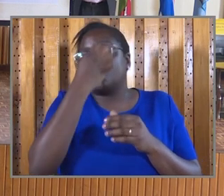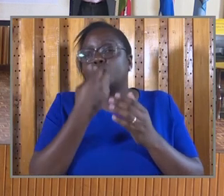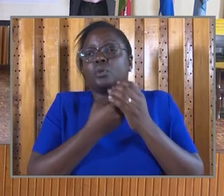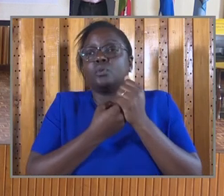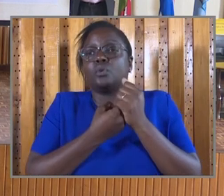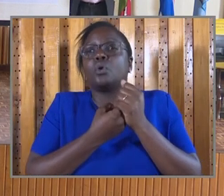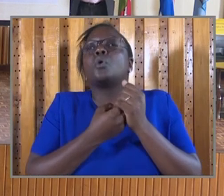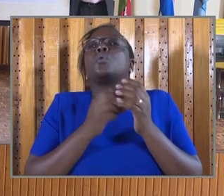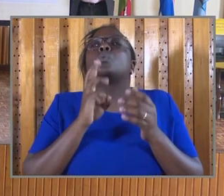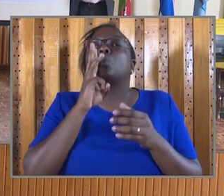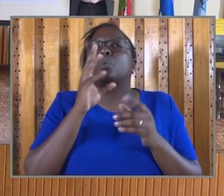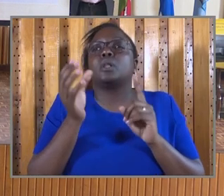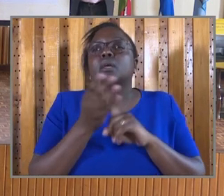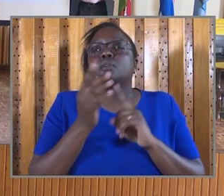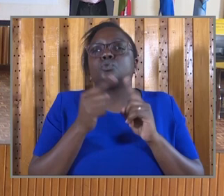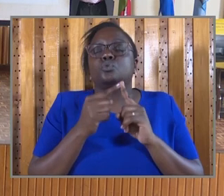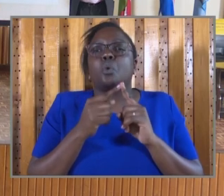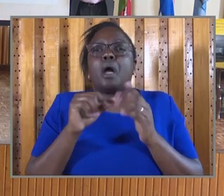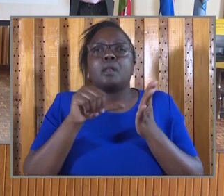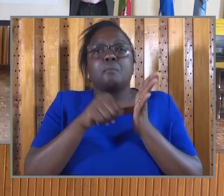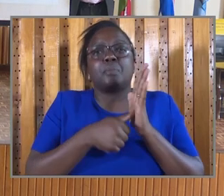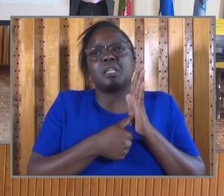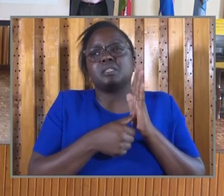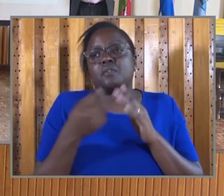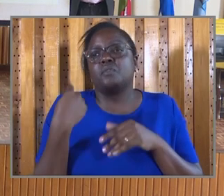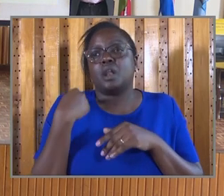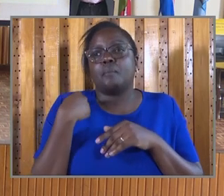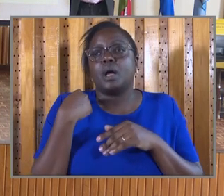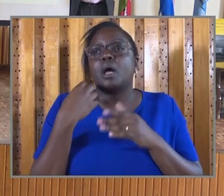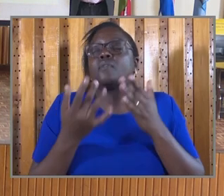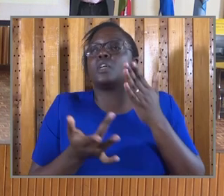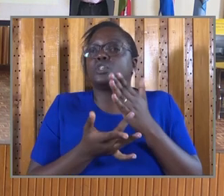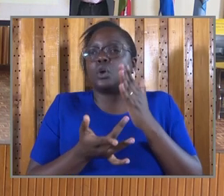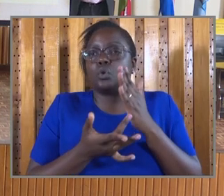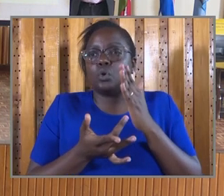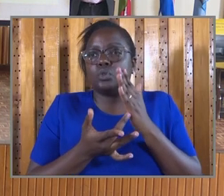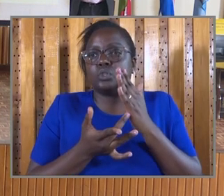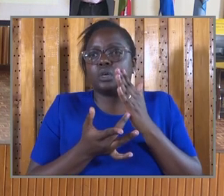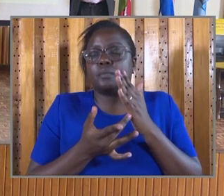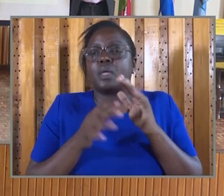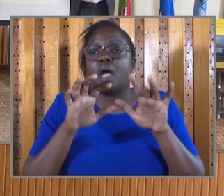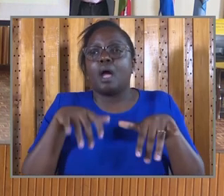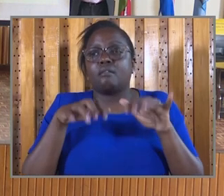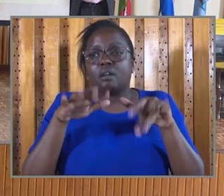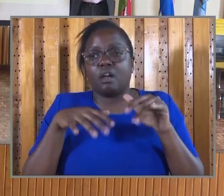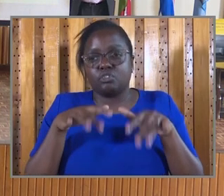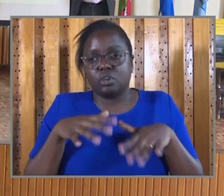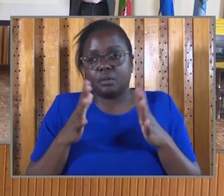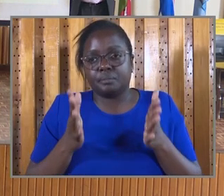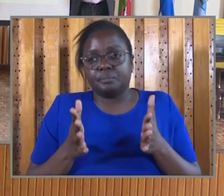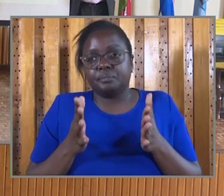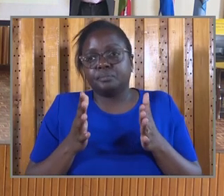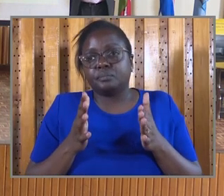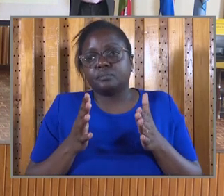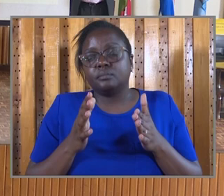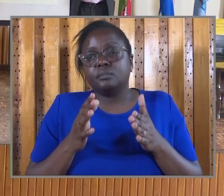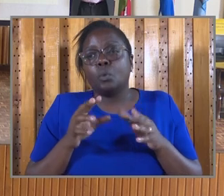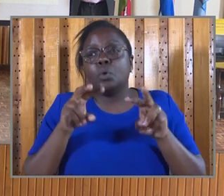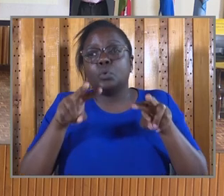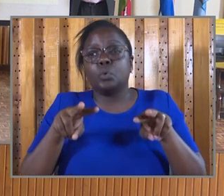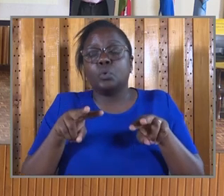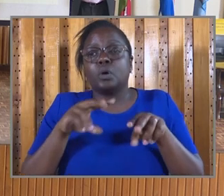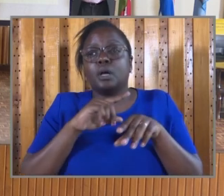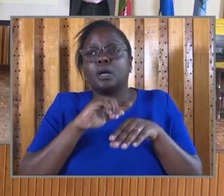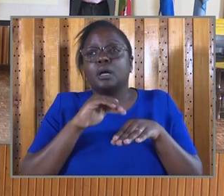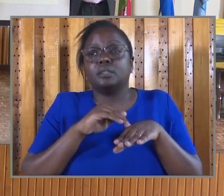arrive at very, very impressive numbers, whether you look at technology, whether you look at agriculture, whether you look at more